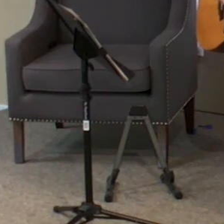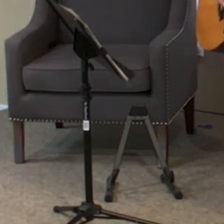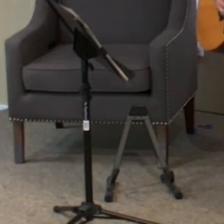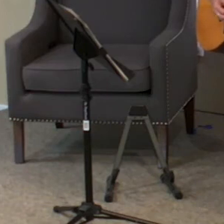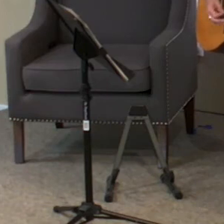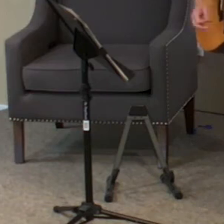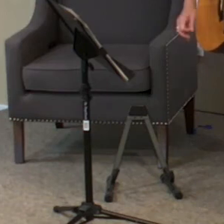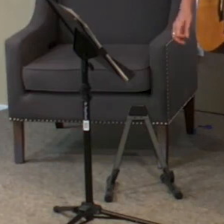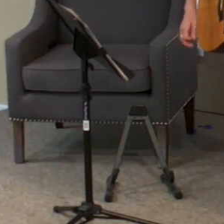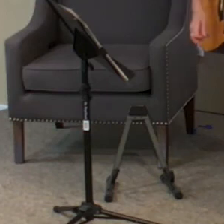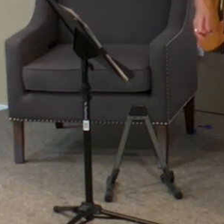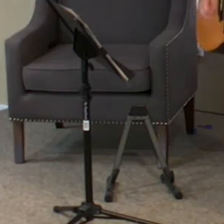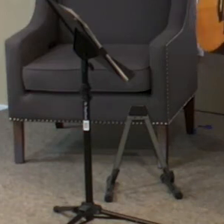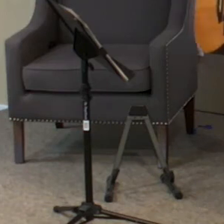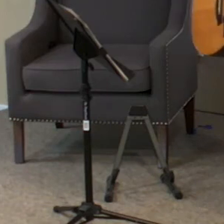is.